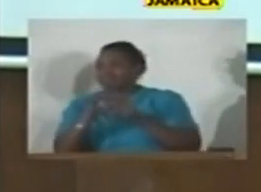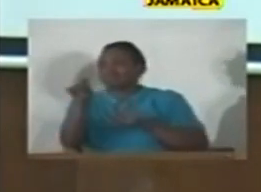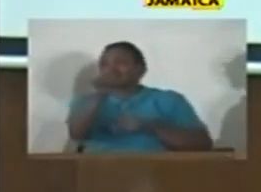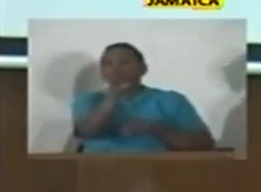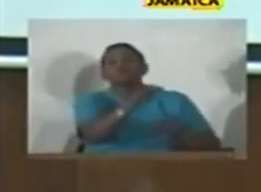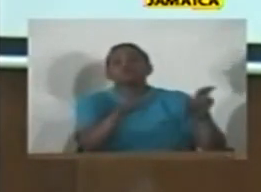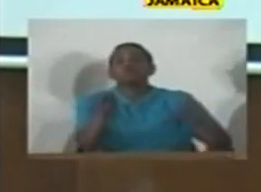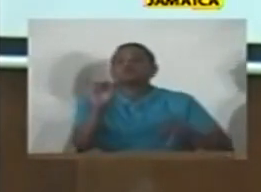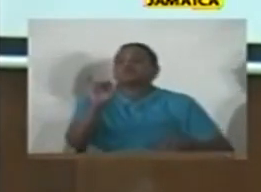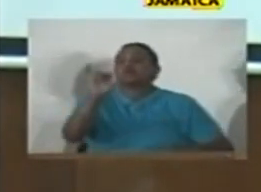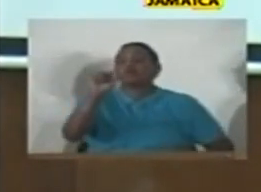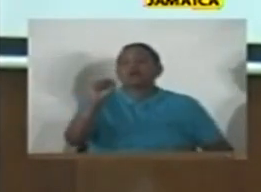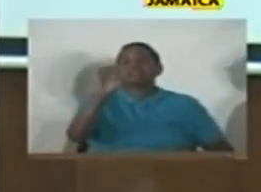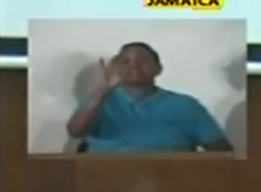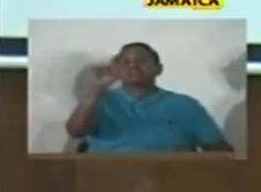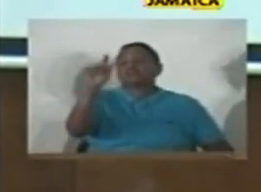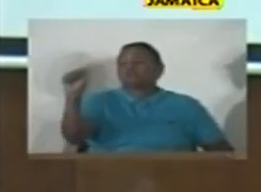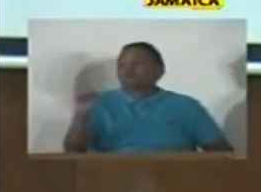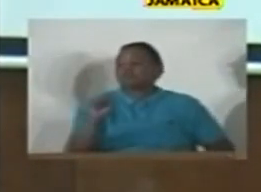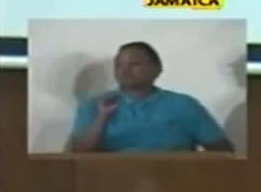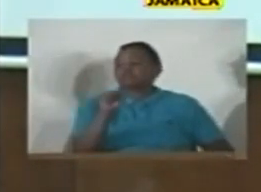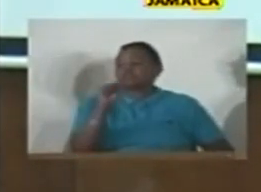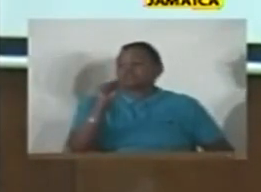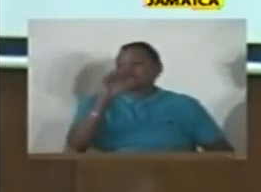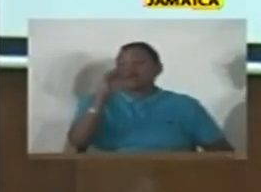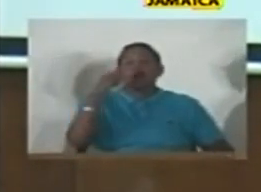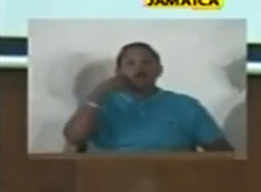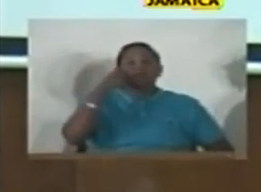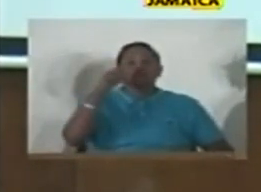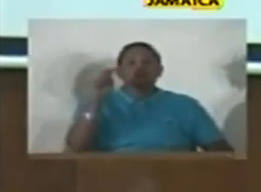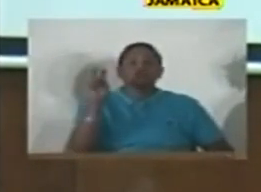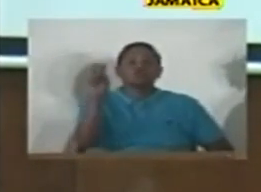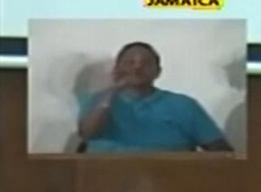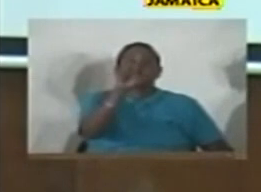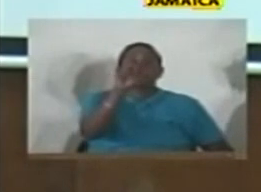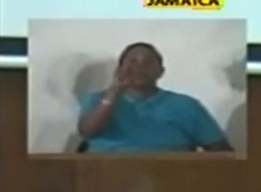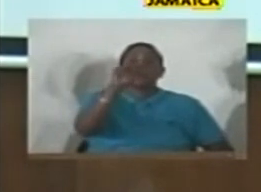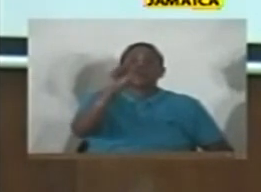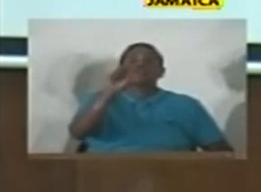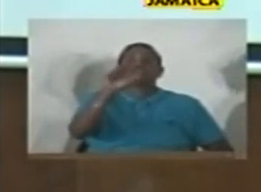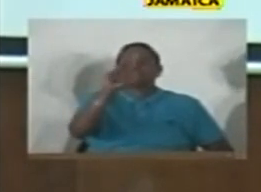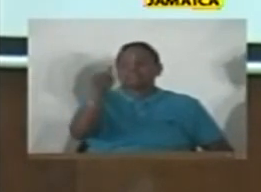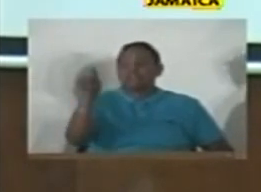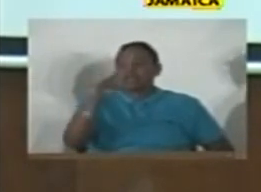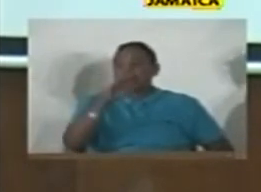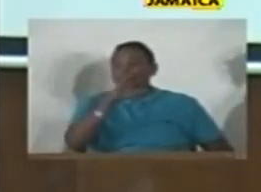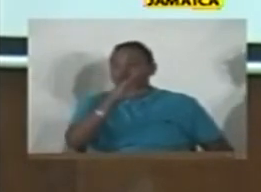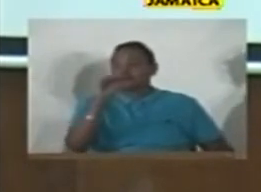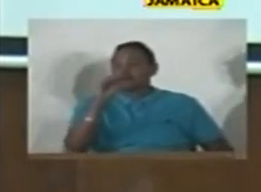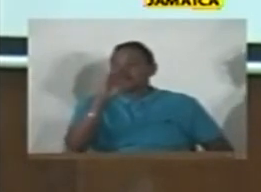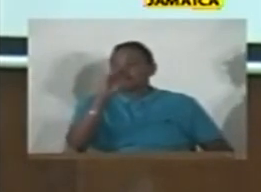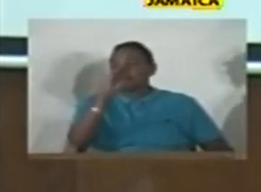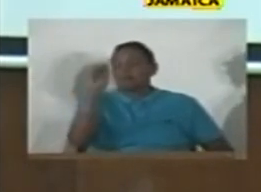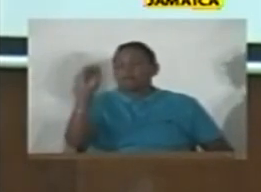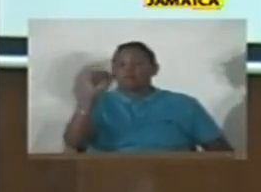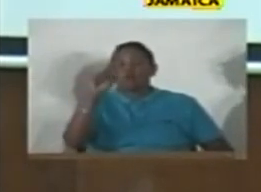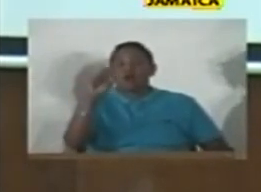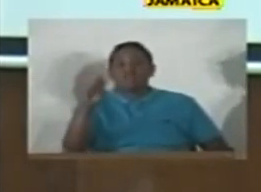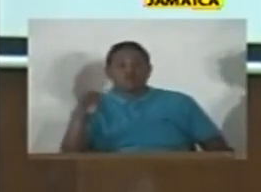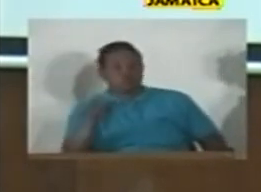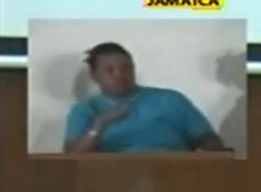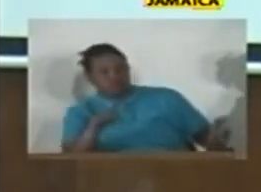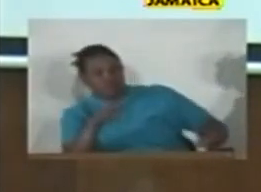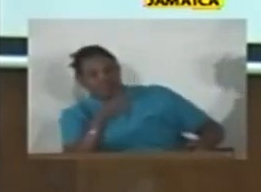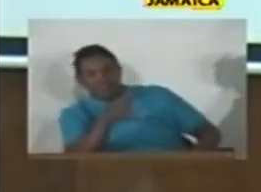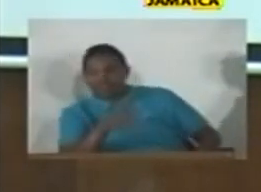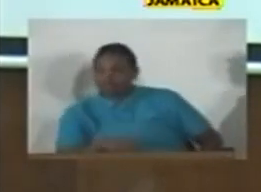parish, such as YS Falls, Appleton Tour, Lover's Leap, and Bamboo Avenue, which is right there. The